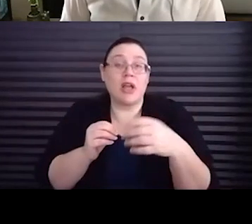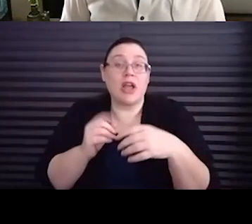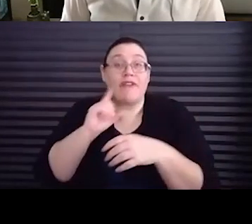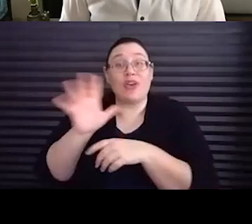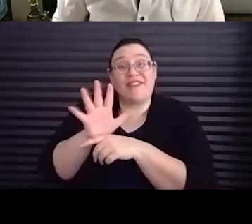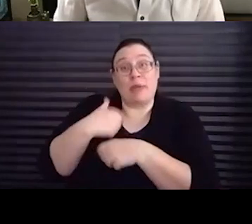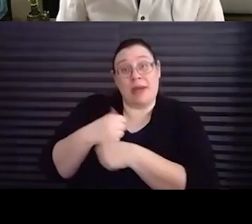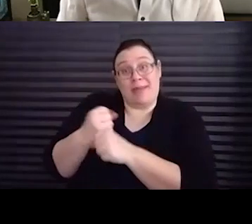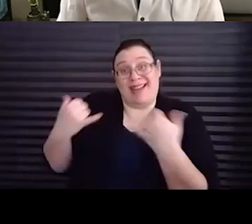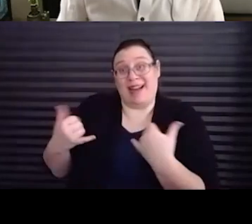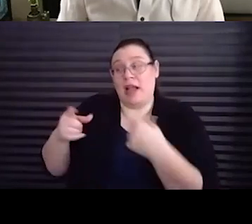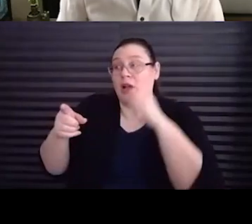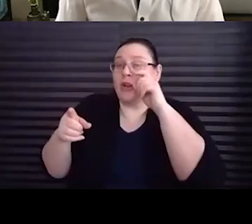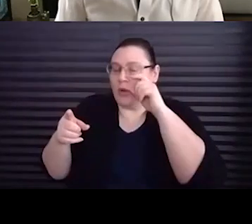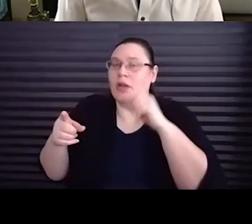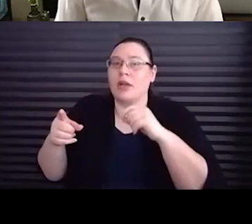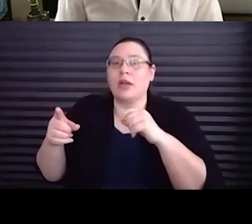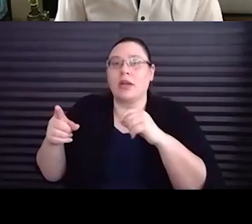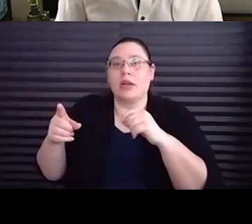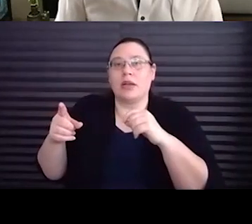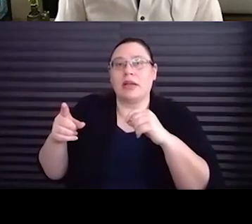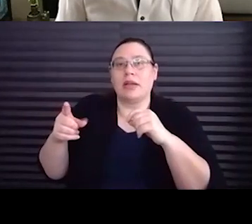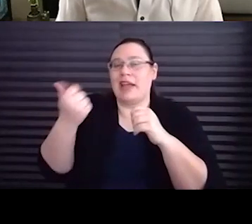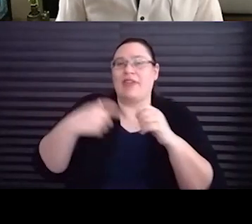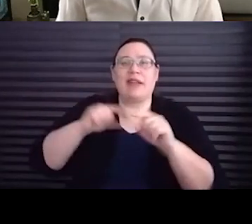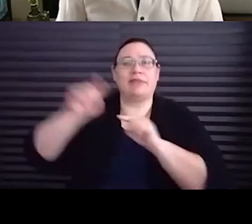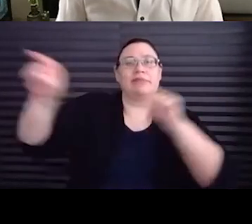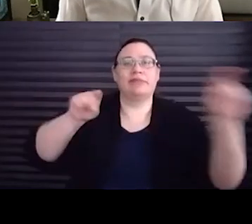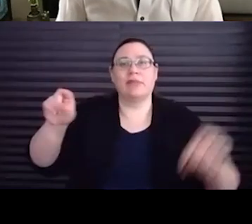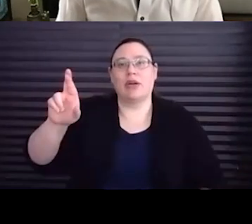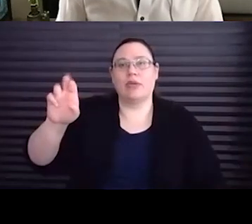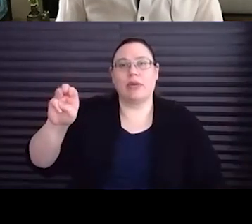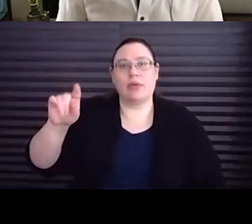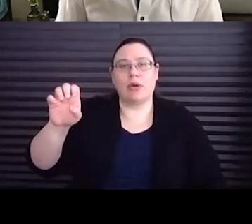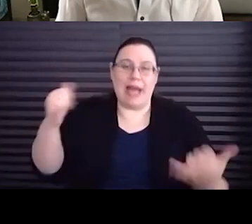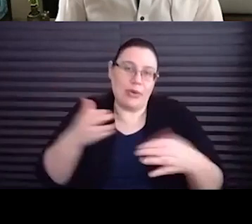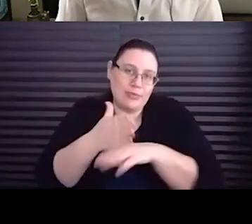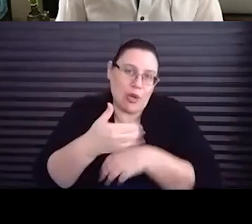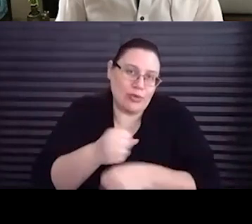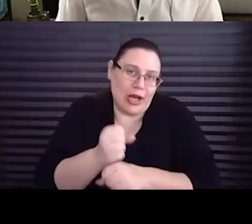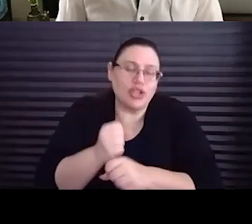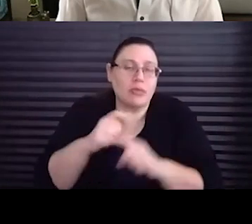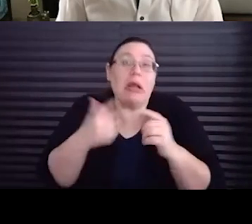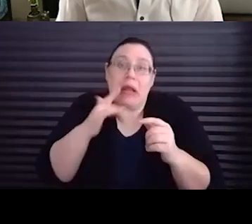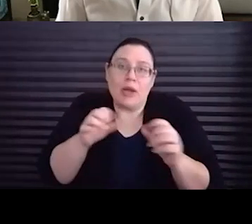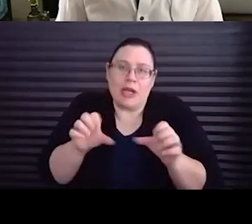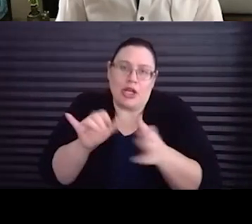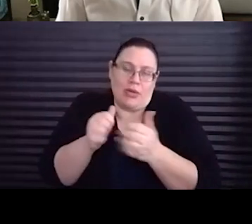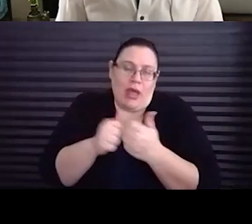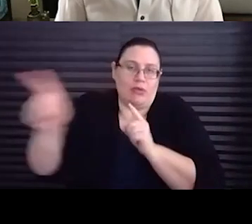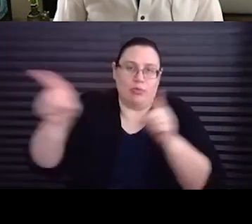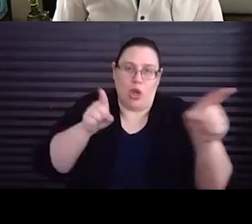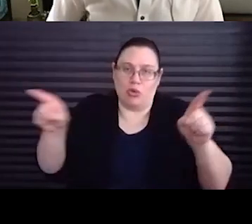doing right now, it's we had to move everything remotely, even though we're in post-production. So fortunately, we can kind of do a lot of that remotely.